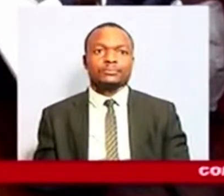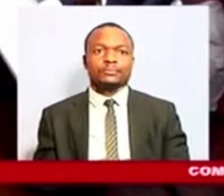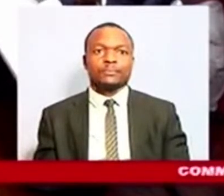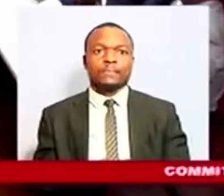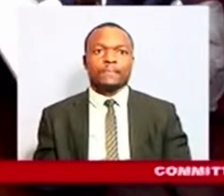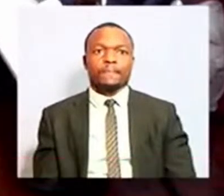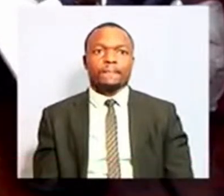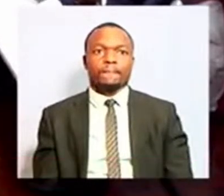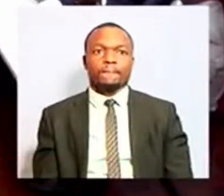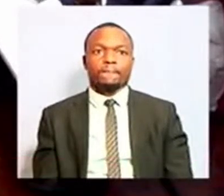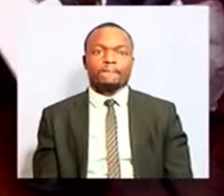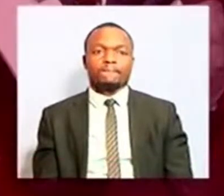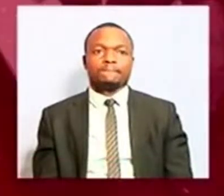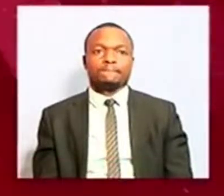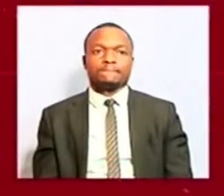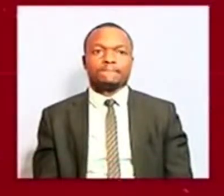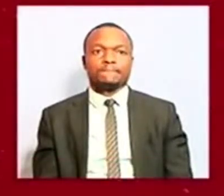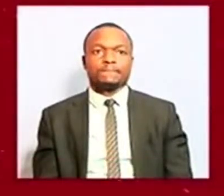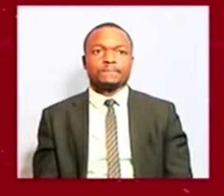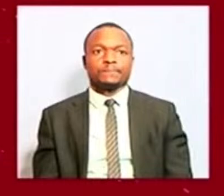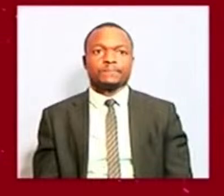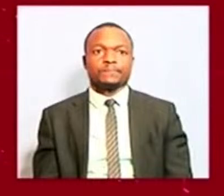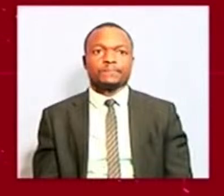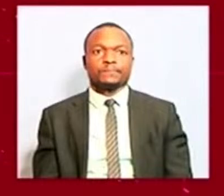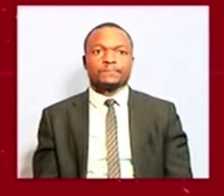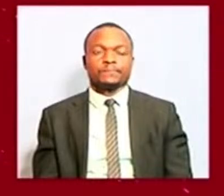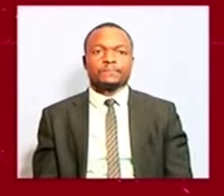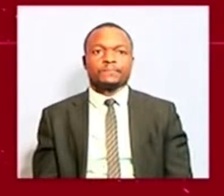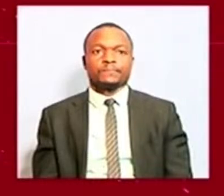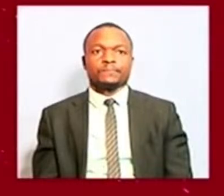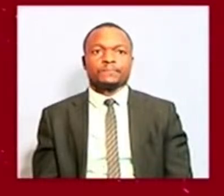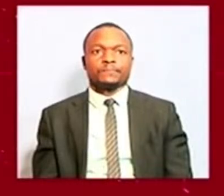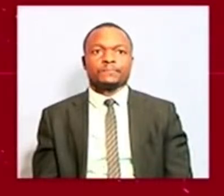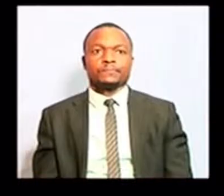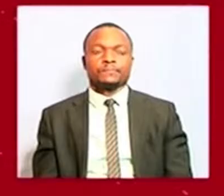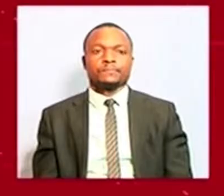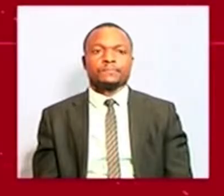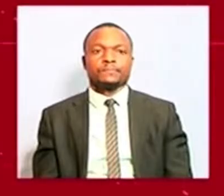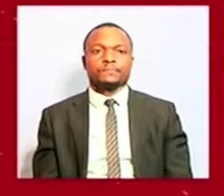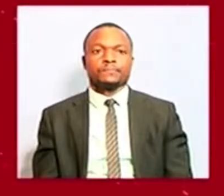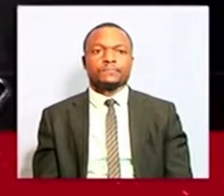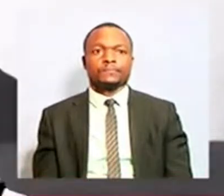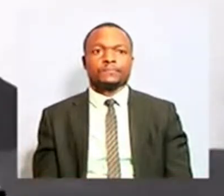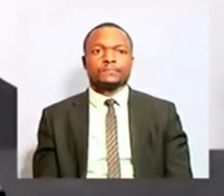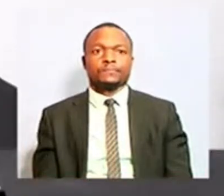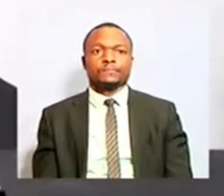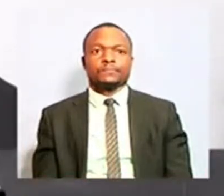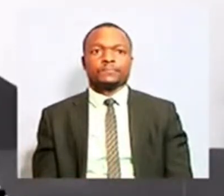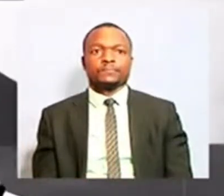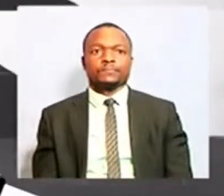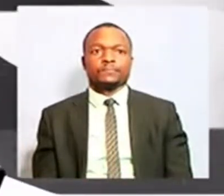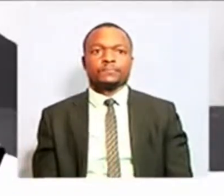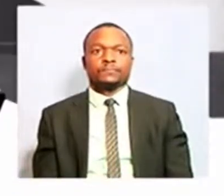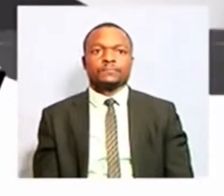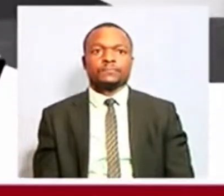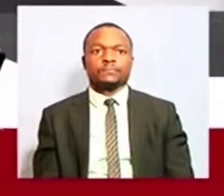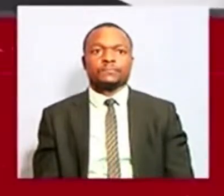hold the post-mortem meeting, and where clarification will be needed, we'll request the Ministry.